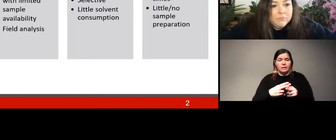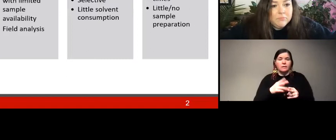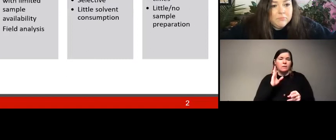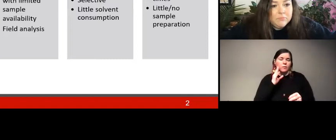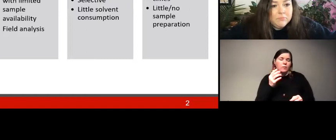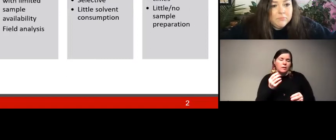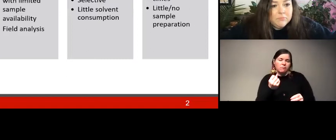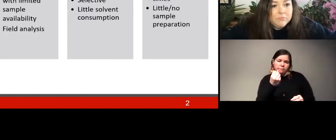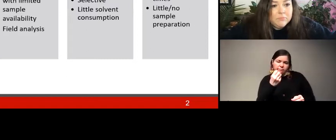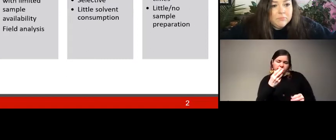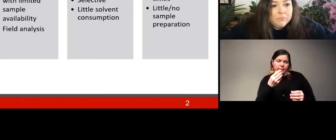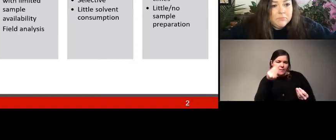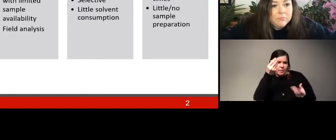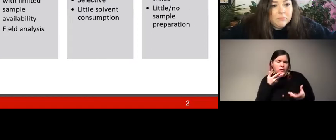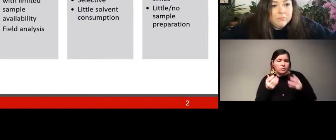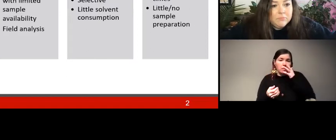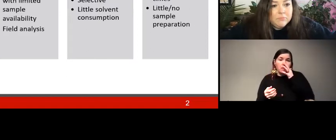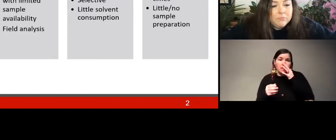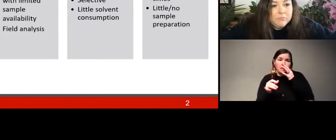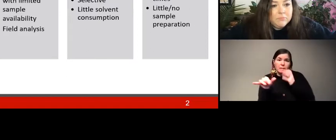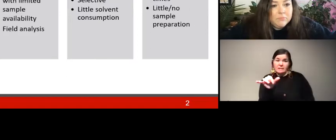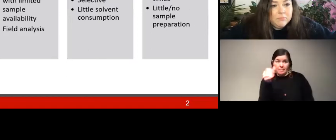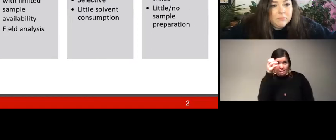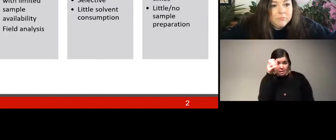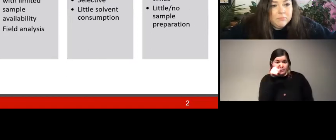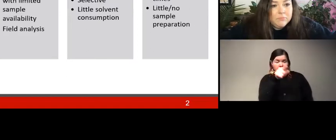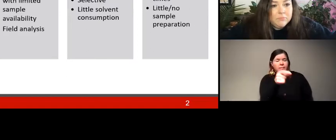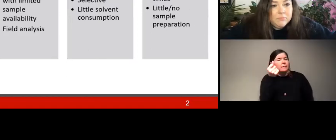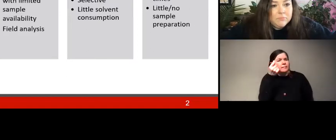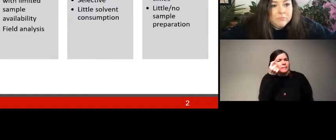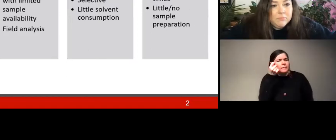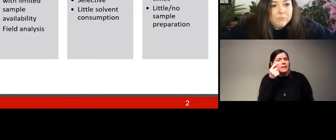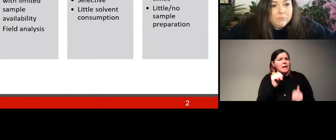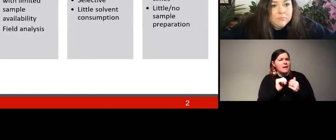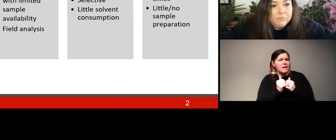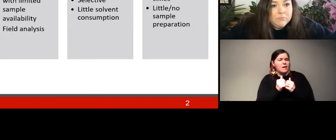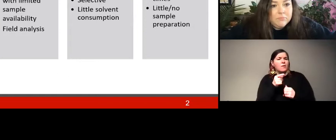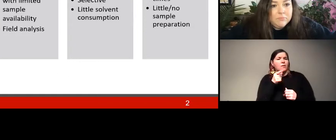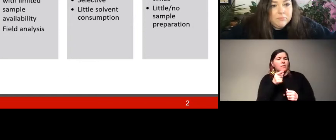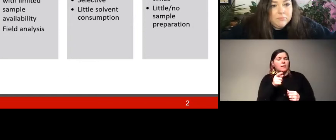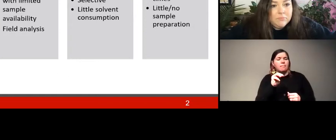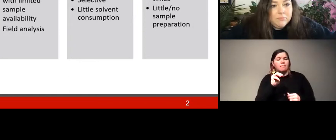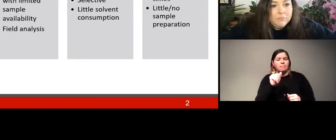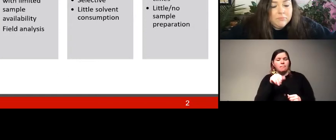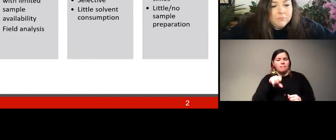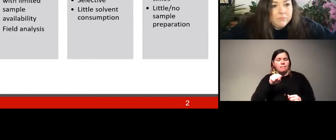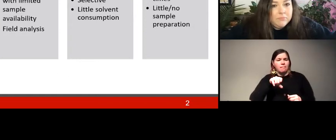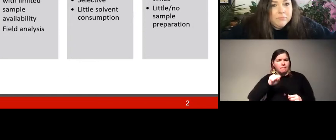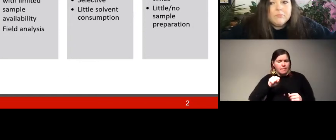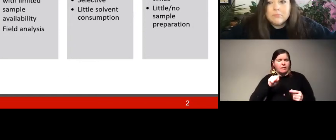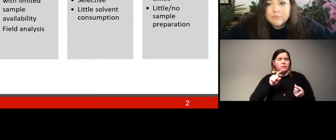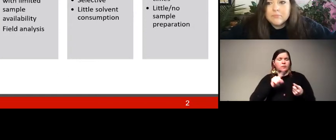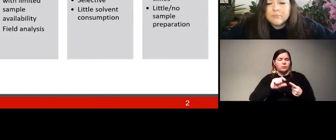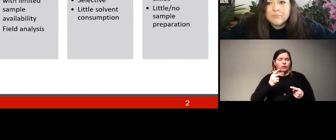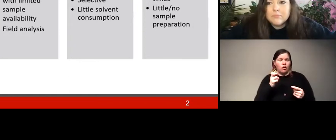weight information. Mass Spec does that, but how it does that is it tells you what the mass to the charge ratio is.